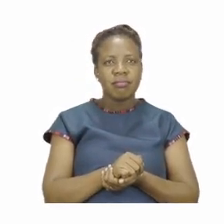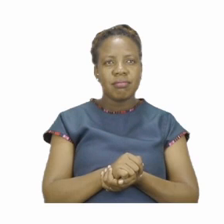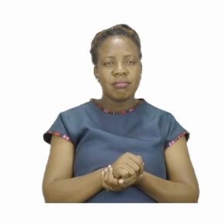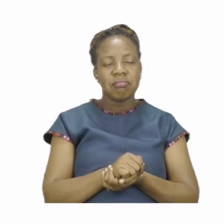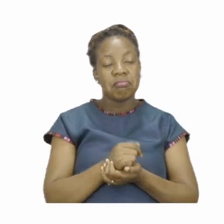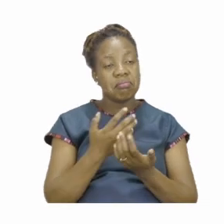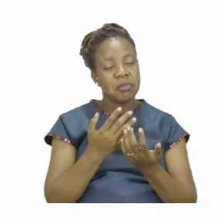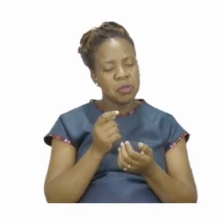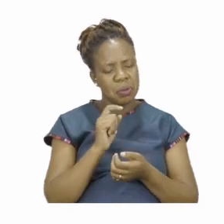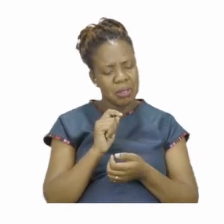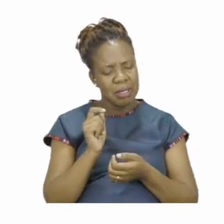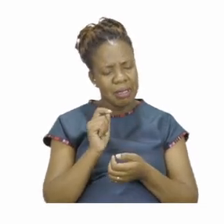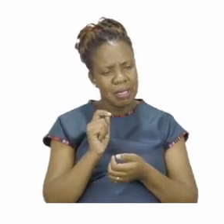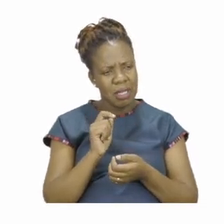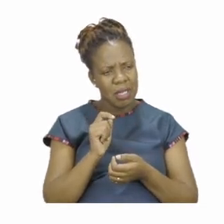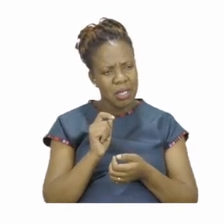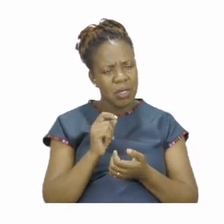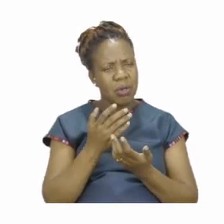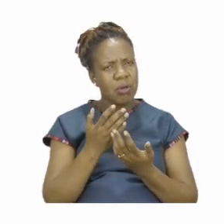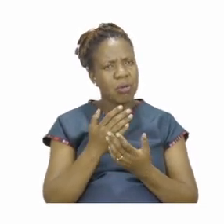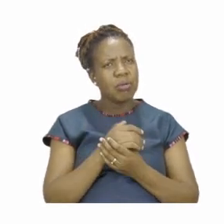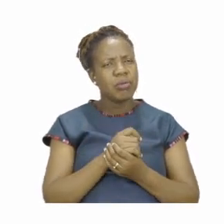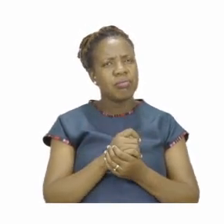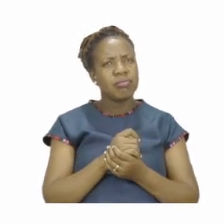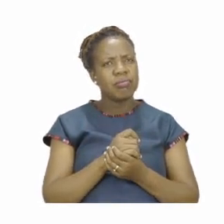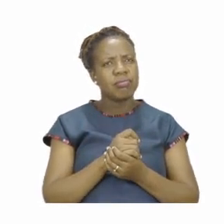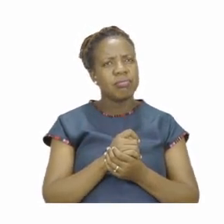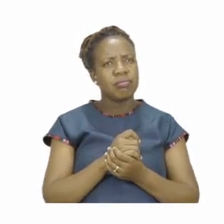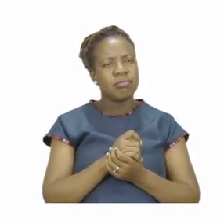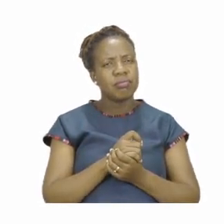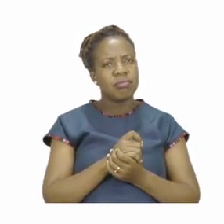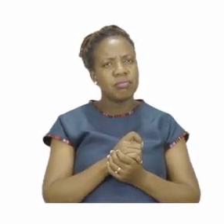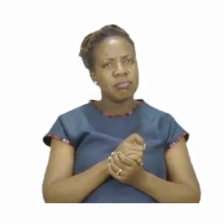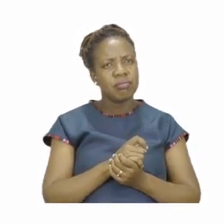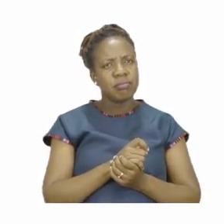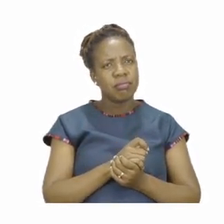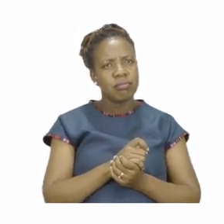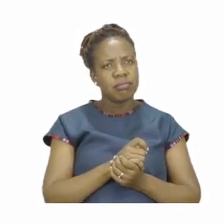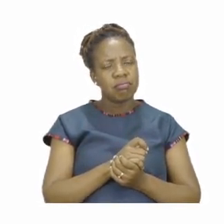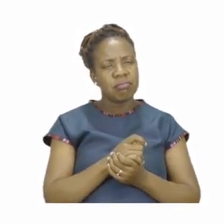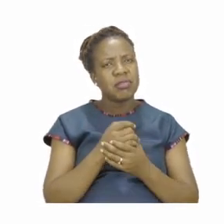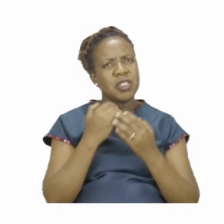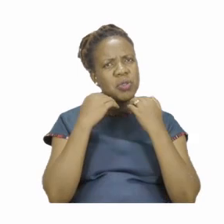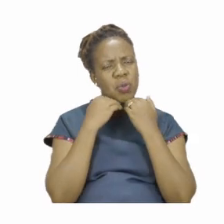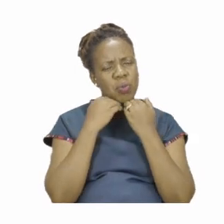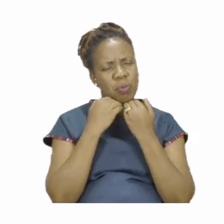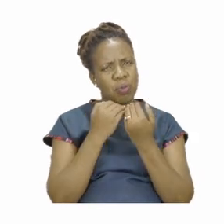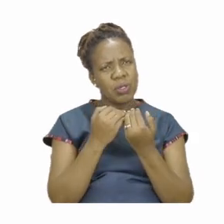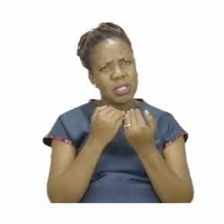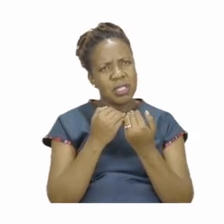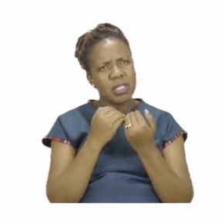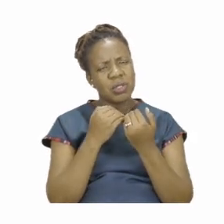use an actual sentence. Let's take a look at the important information. Now the